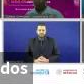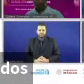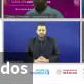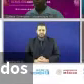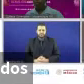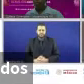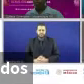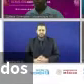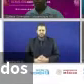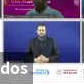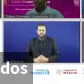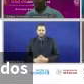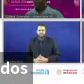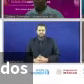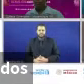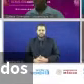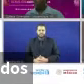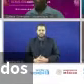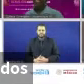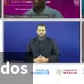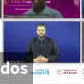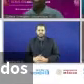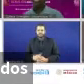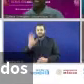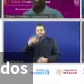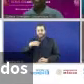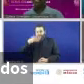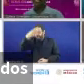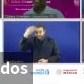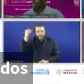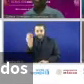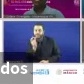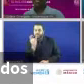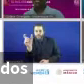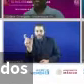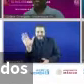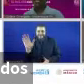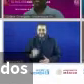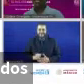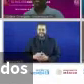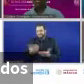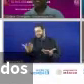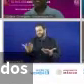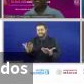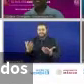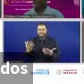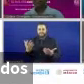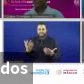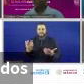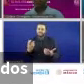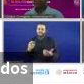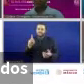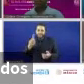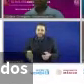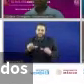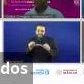contraception. Sorry, I forgot the name. Contraception and making sure that you have access